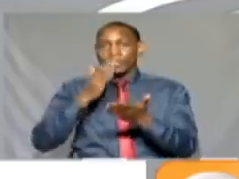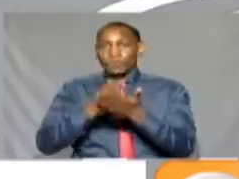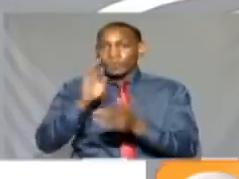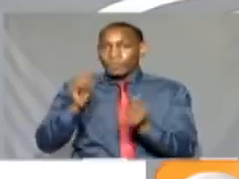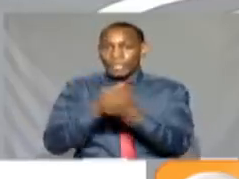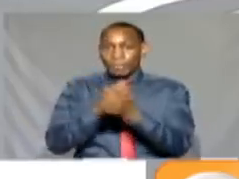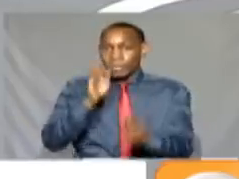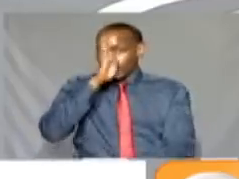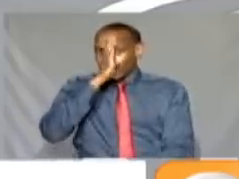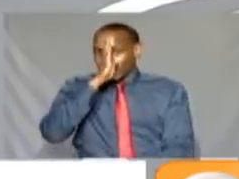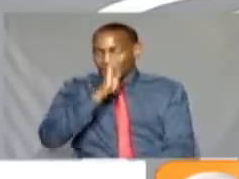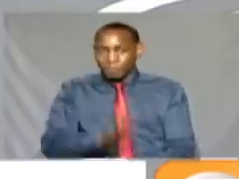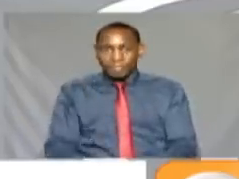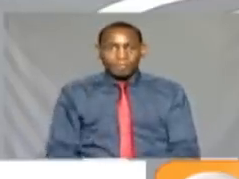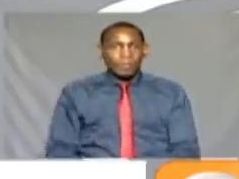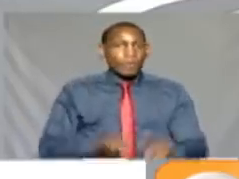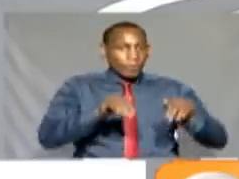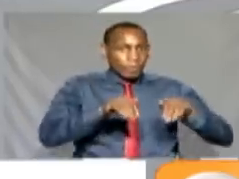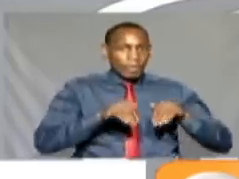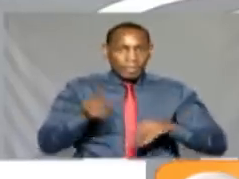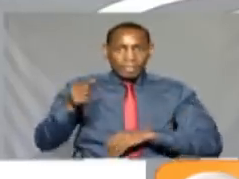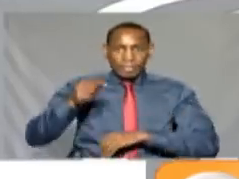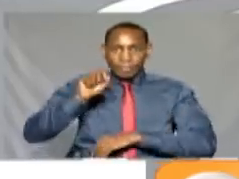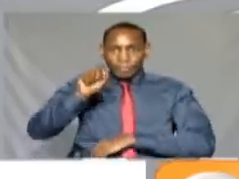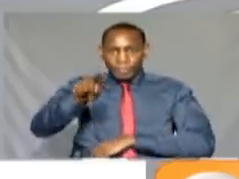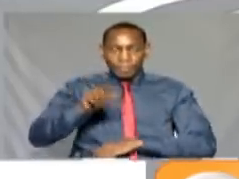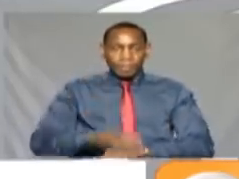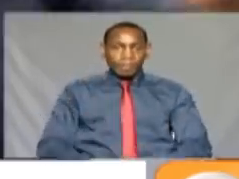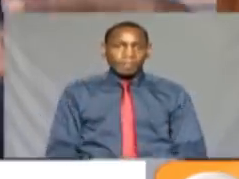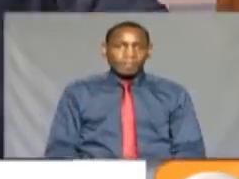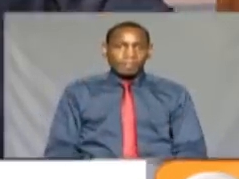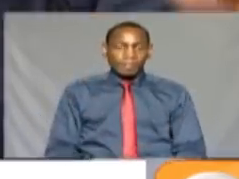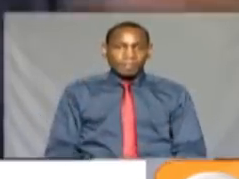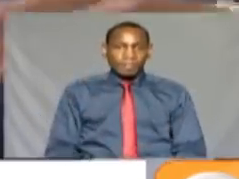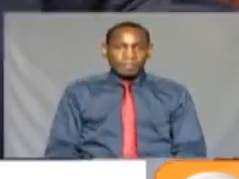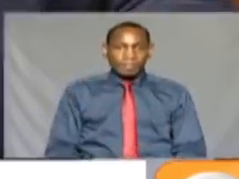No doubt. Goja nitu me message. Okay. So on Twitter,